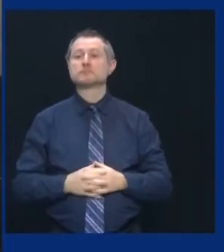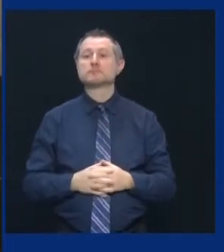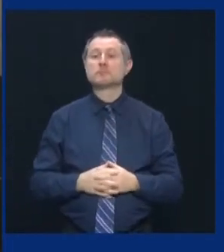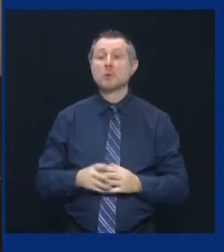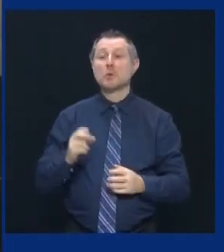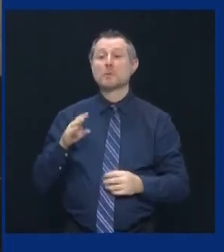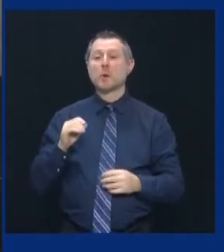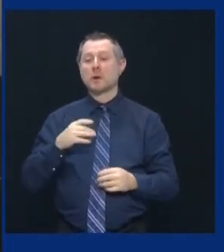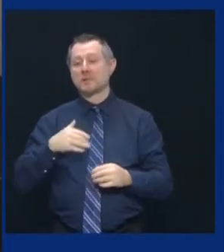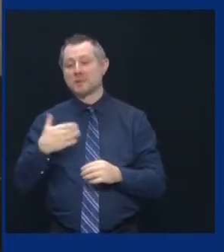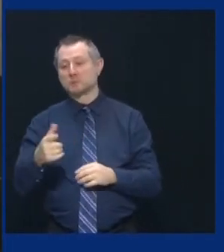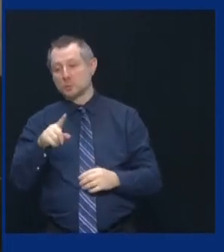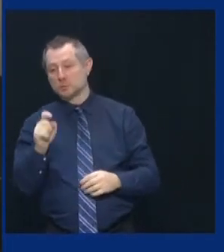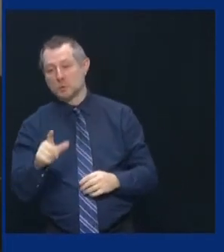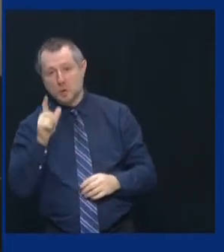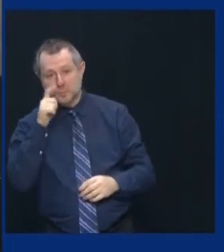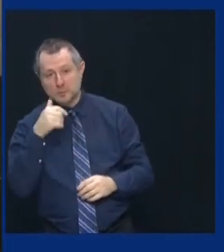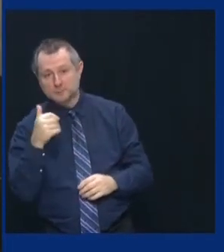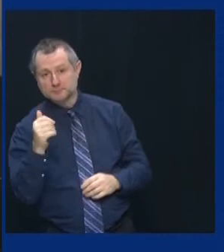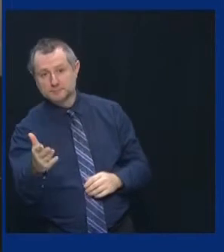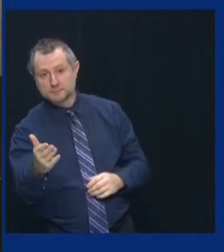Next question, operator.